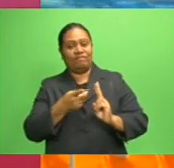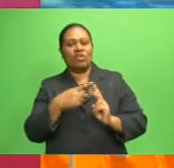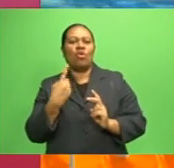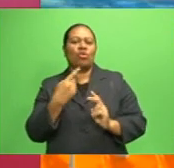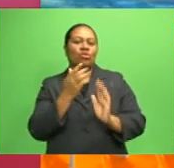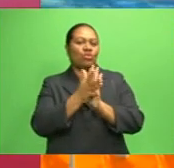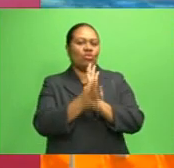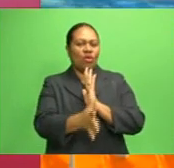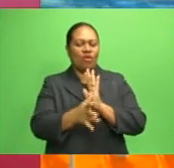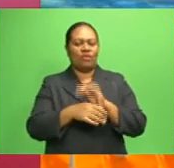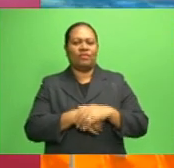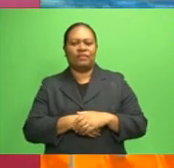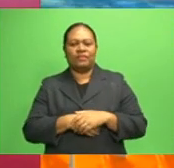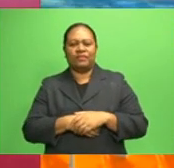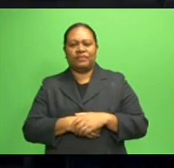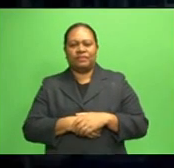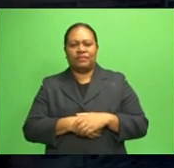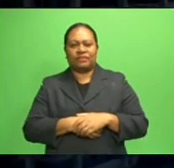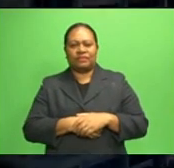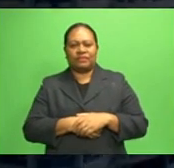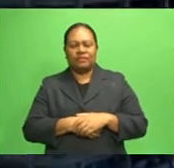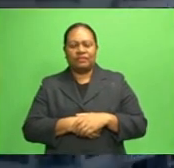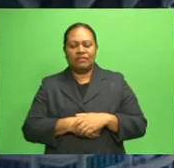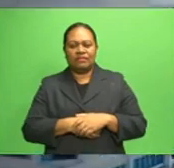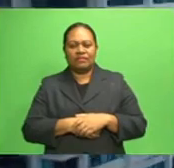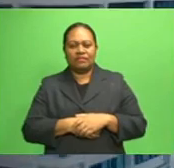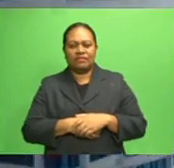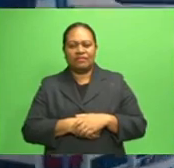the universality place.